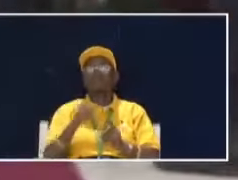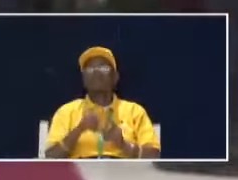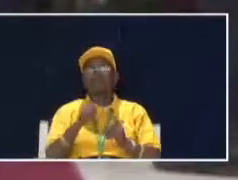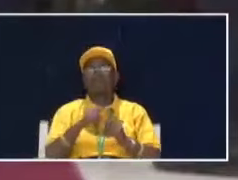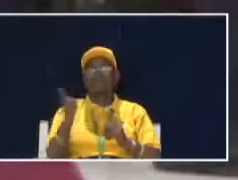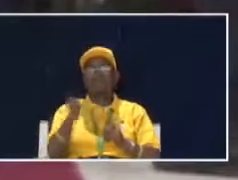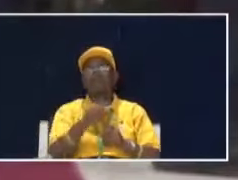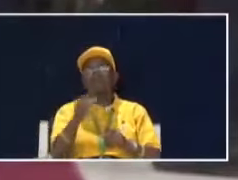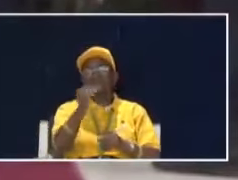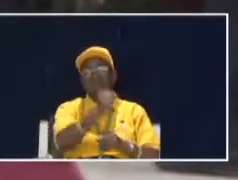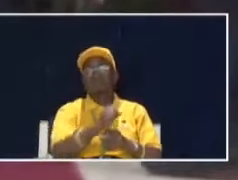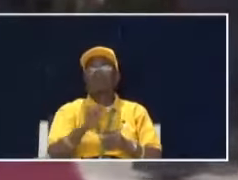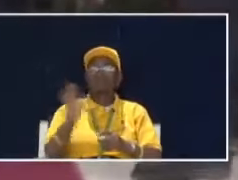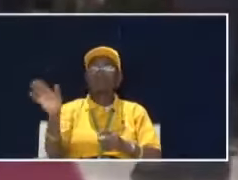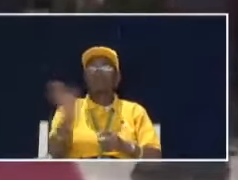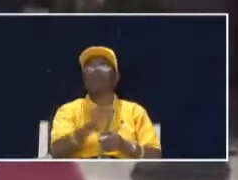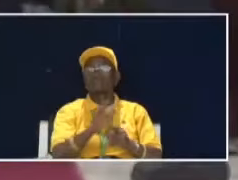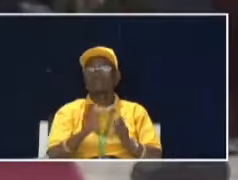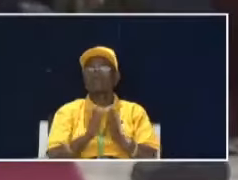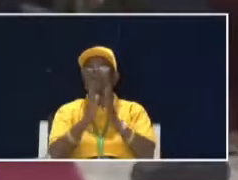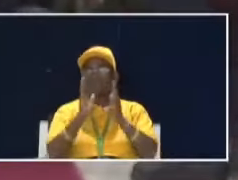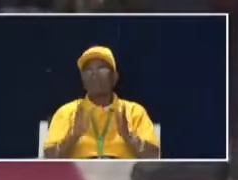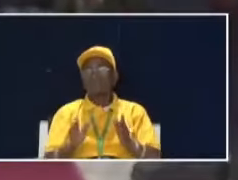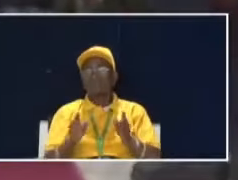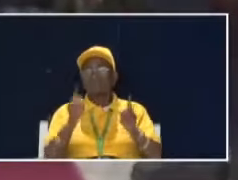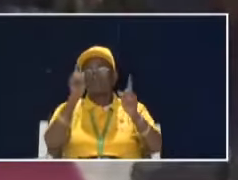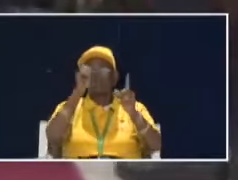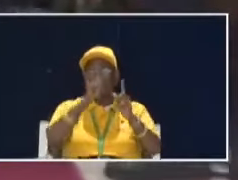You have about 15 minutes to go.